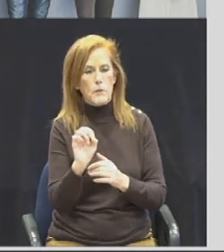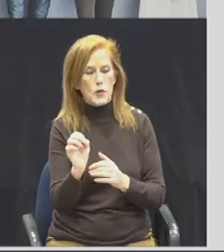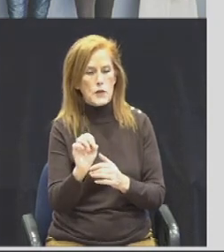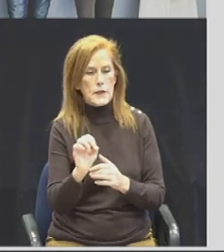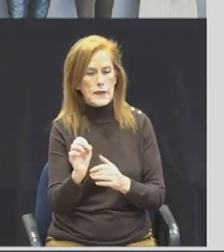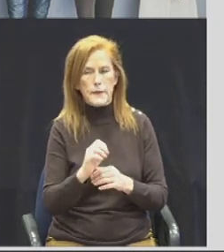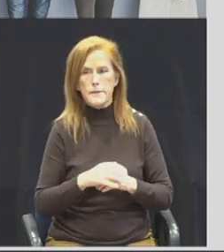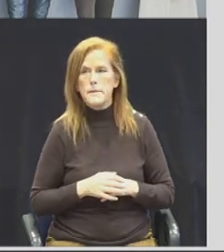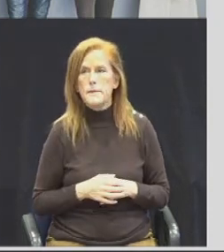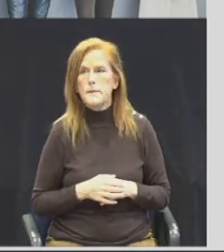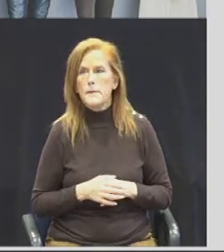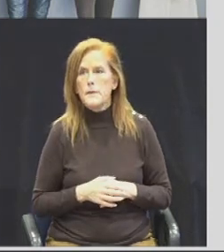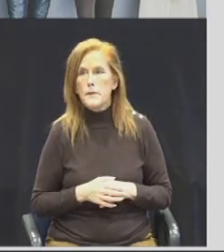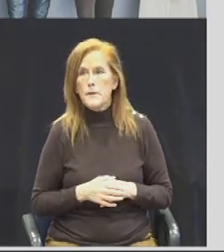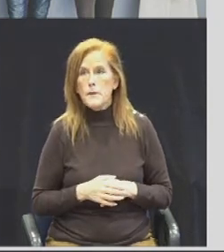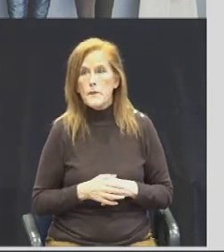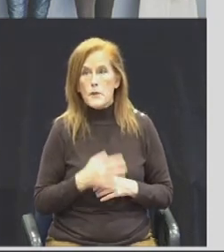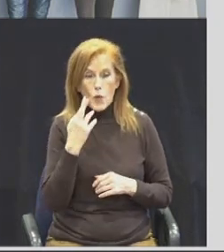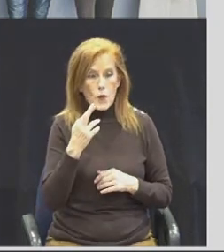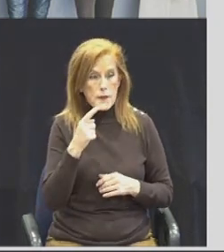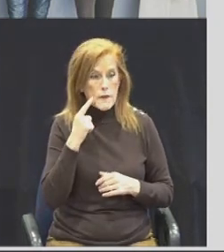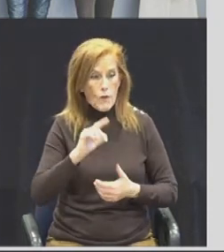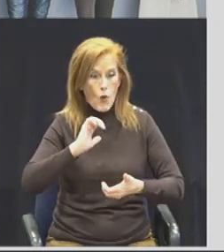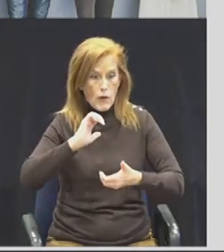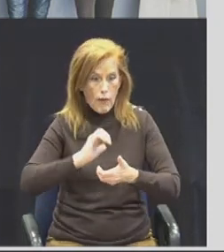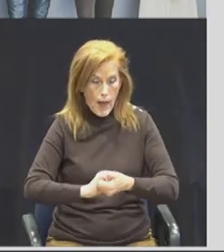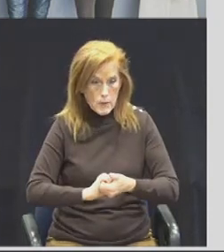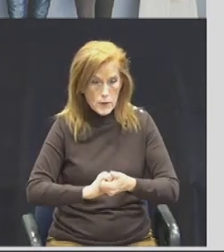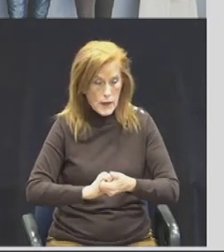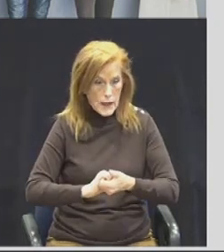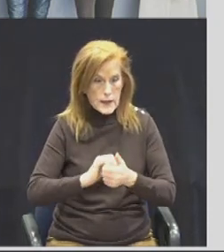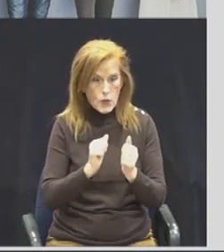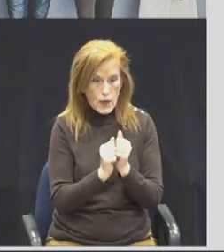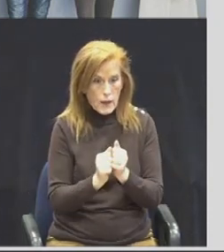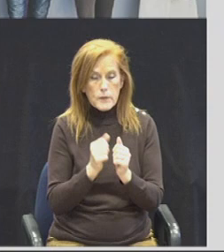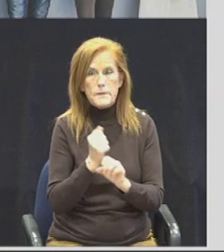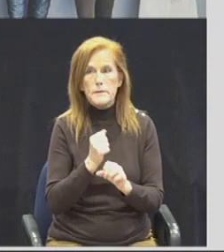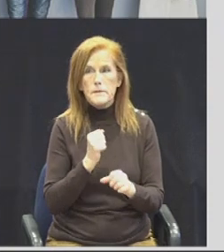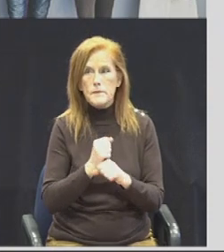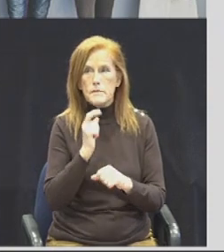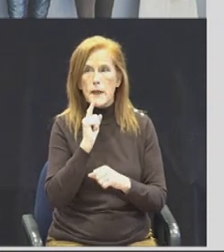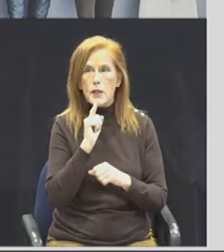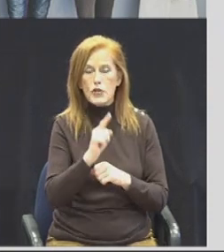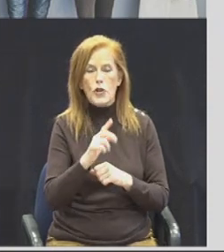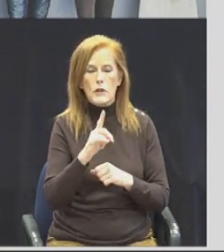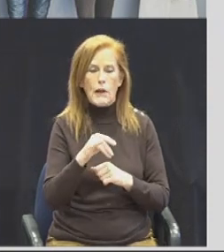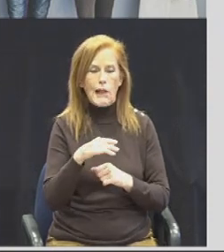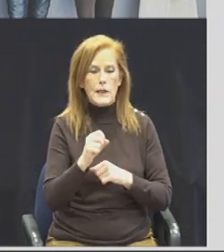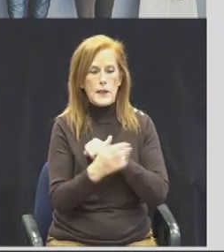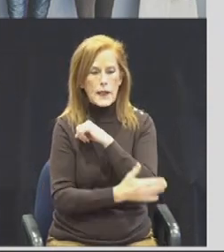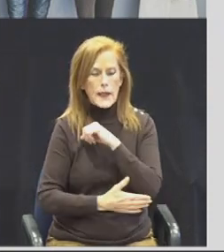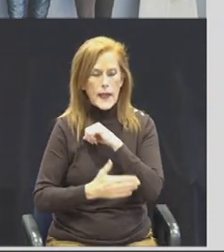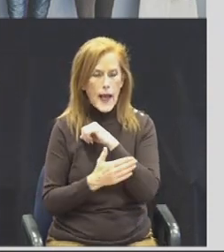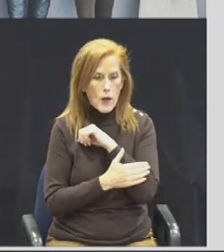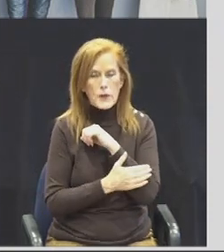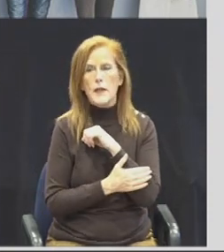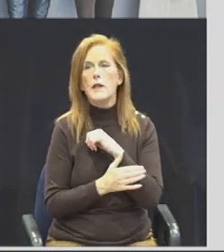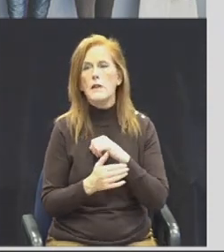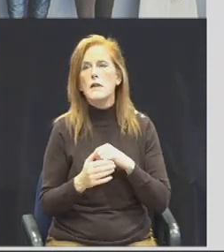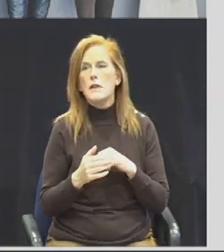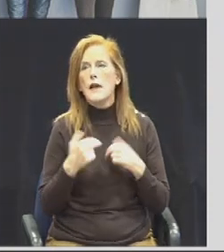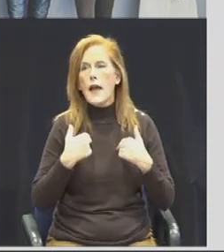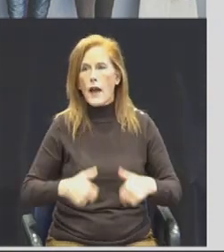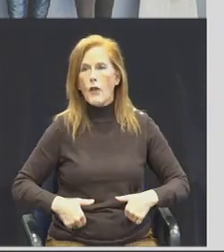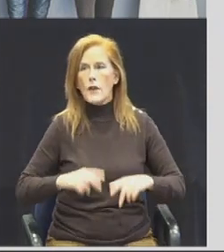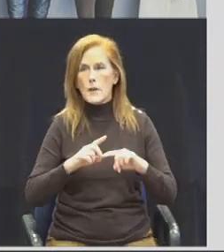Some of the benefits to collaborating on this: we would be assuring that Douglas County Health Department and other responders that are going to be involved in the community